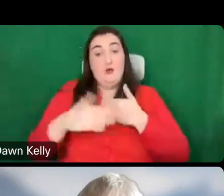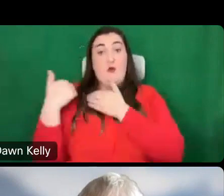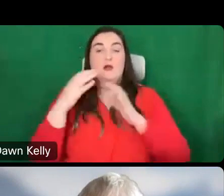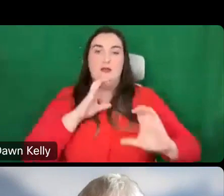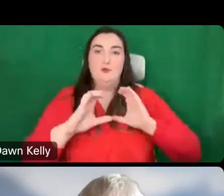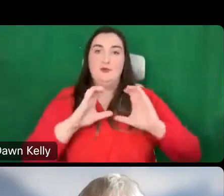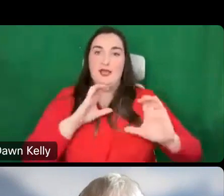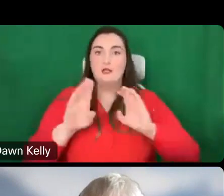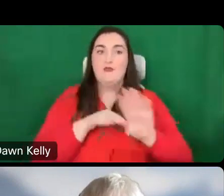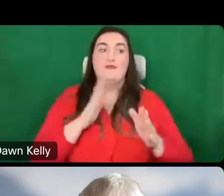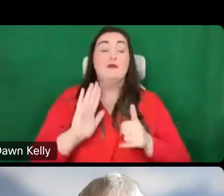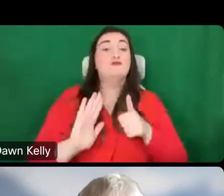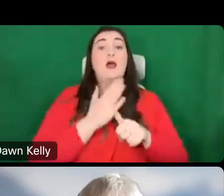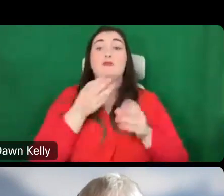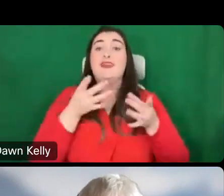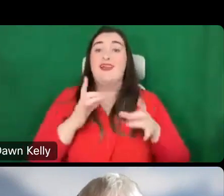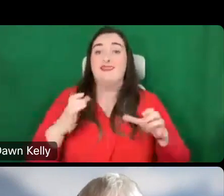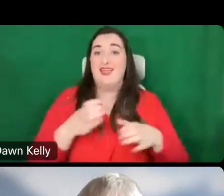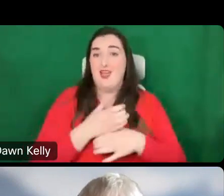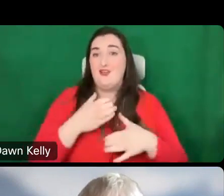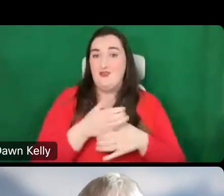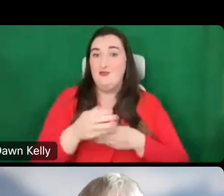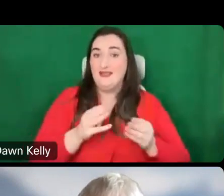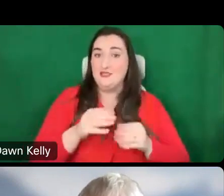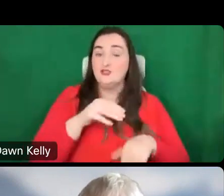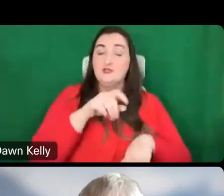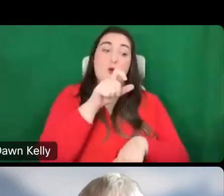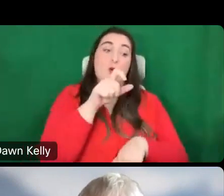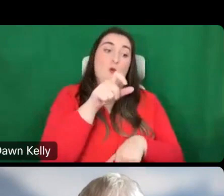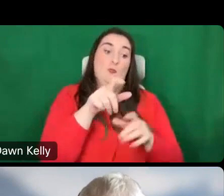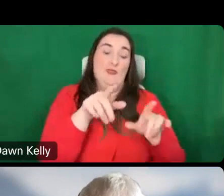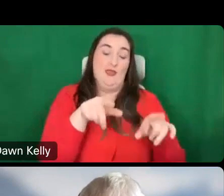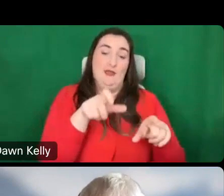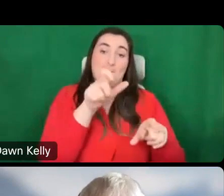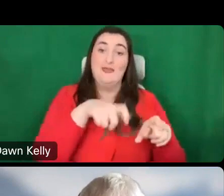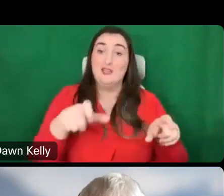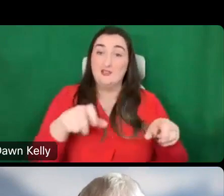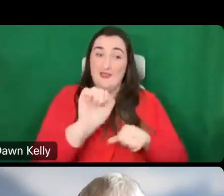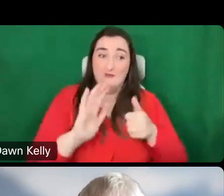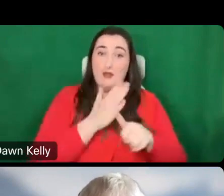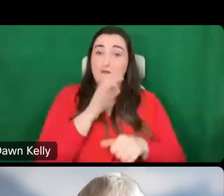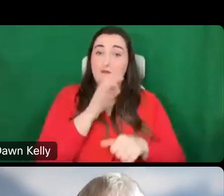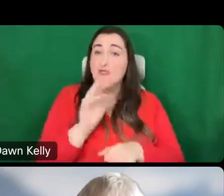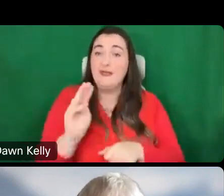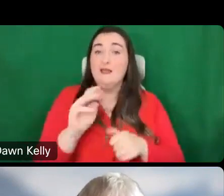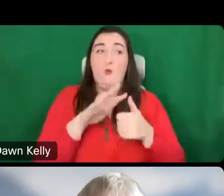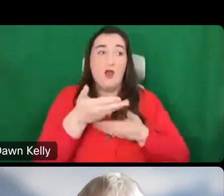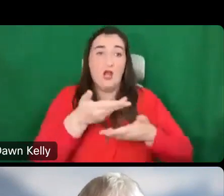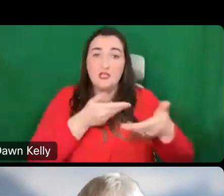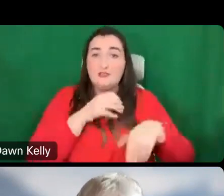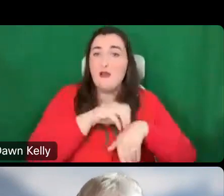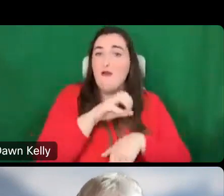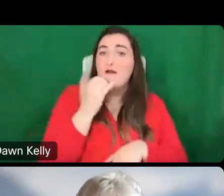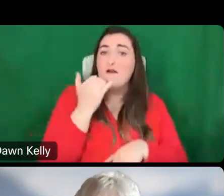the primary healthcare practitioner, so the patient's primary consultant or the relevant specialty consultant on call if the